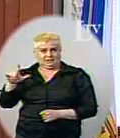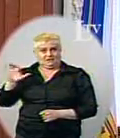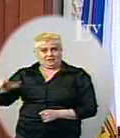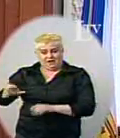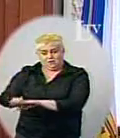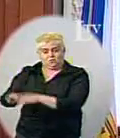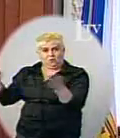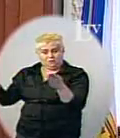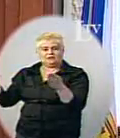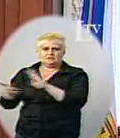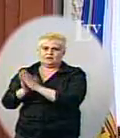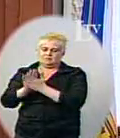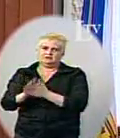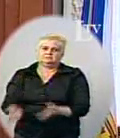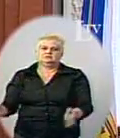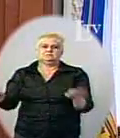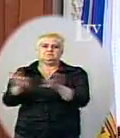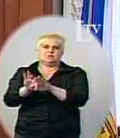Canada.